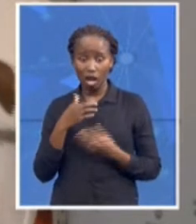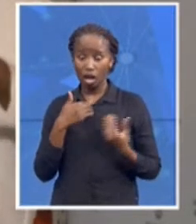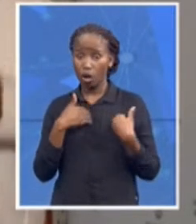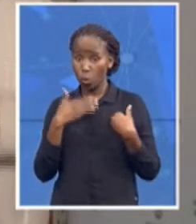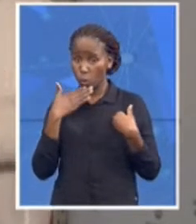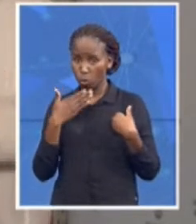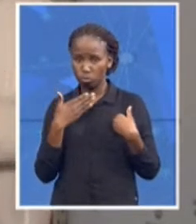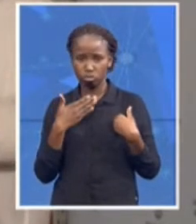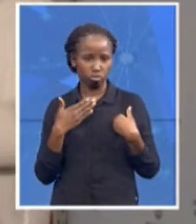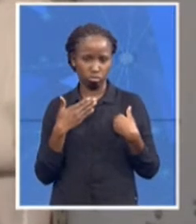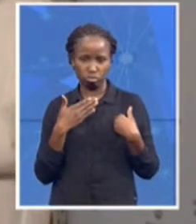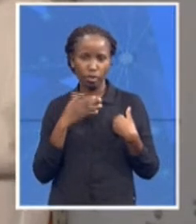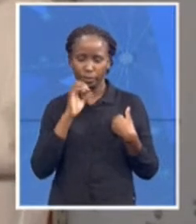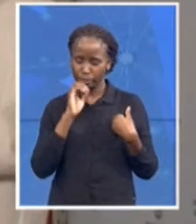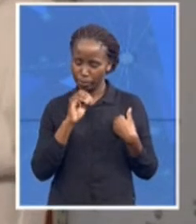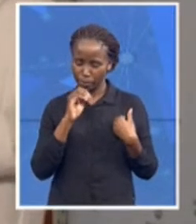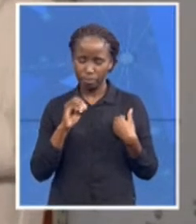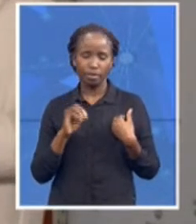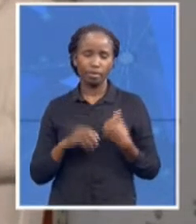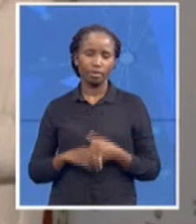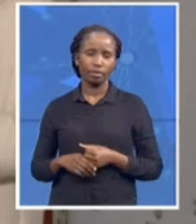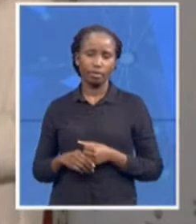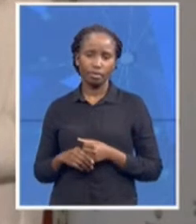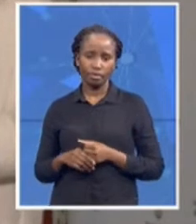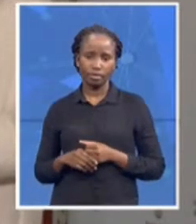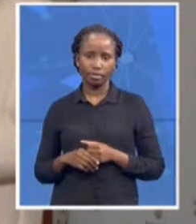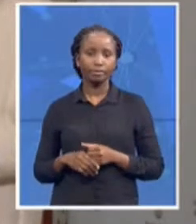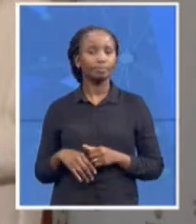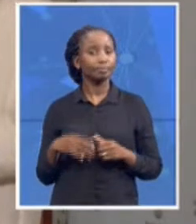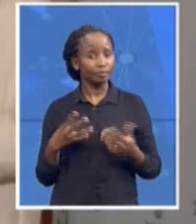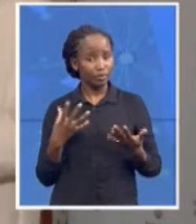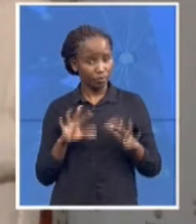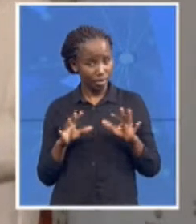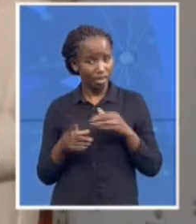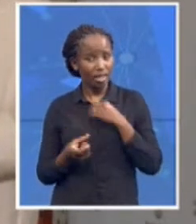What has happened is that in the process